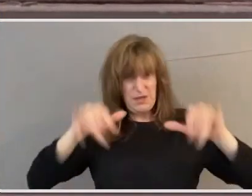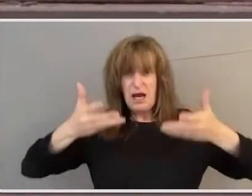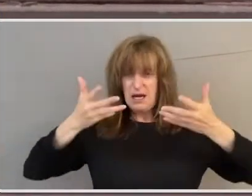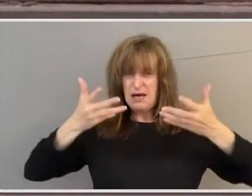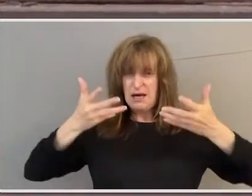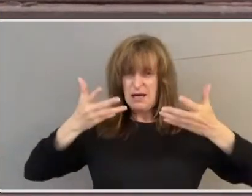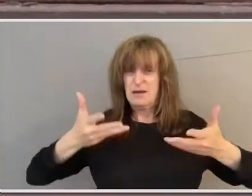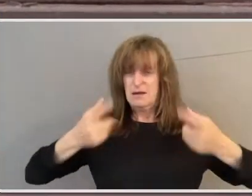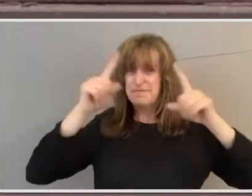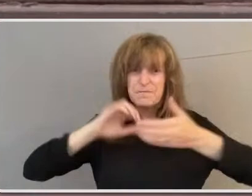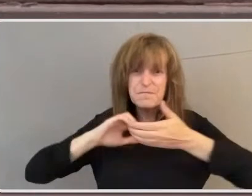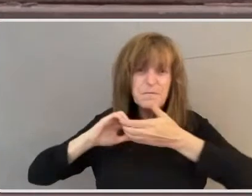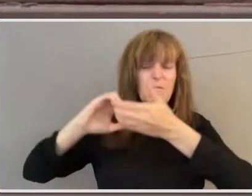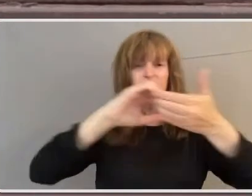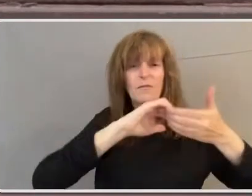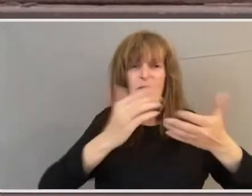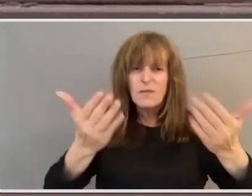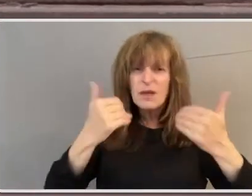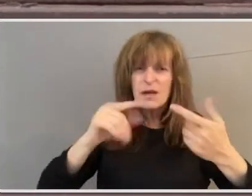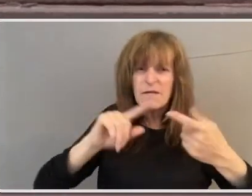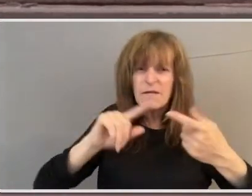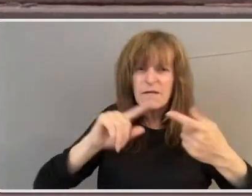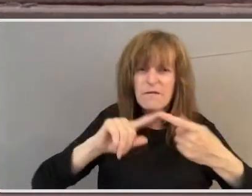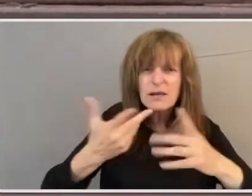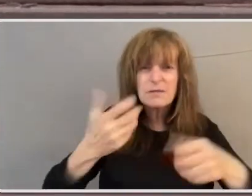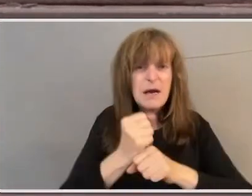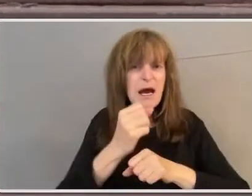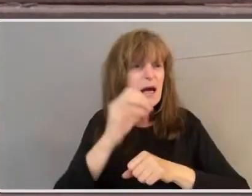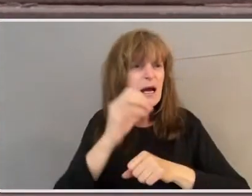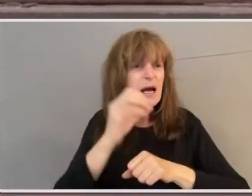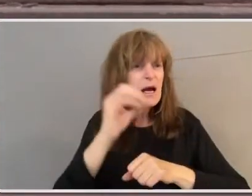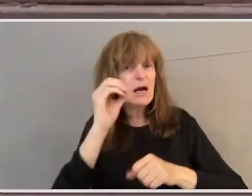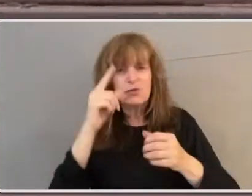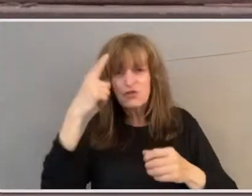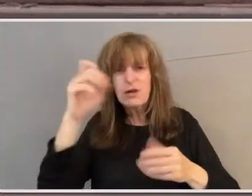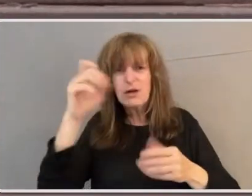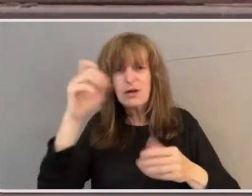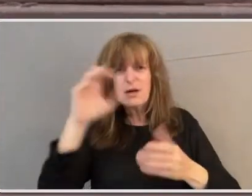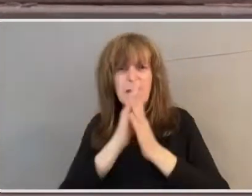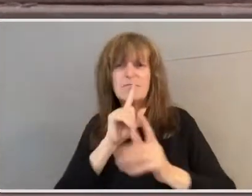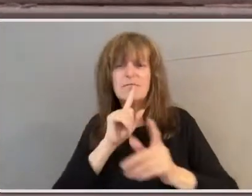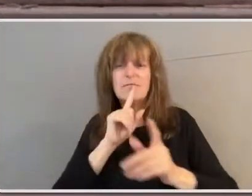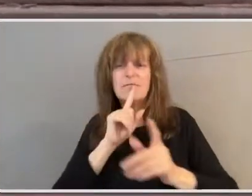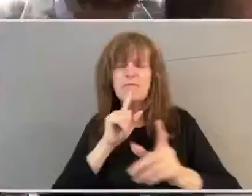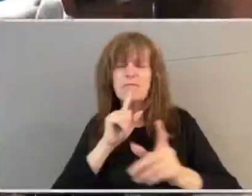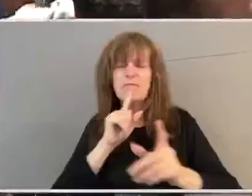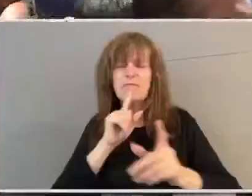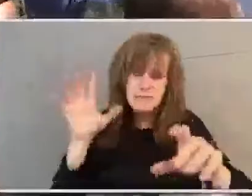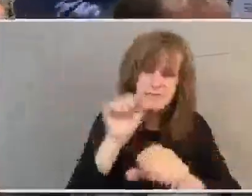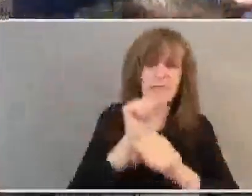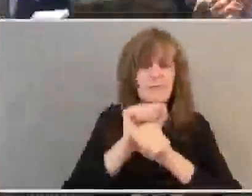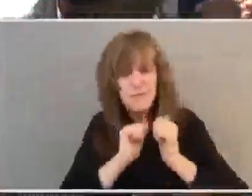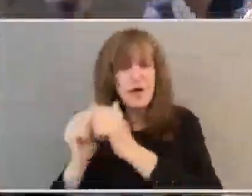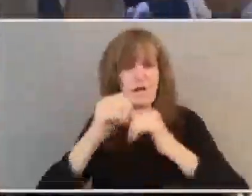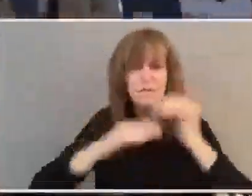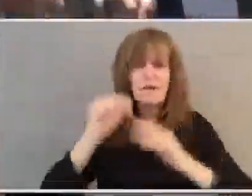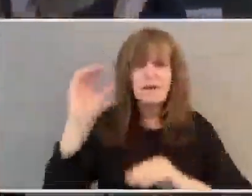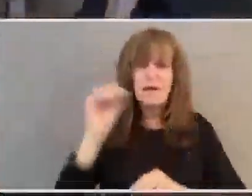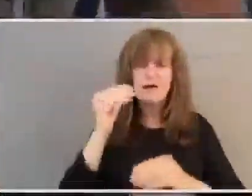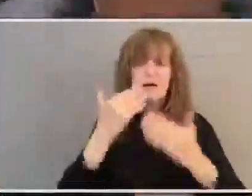reality. Together, let's build Ontario. Thank you, and God bless the people of Ontario. Thank you. Thank you.